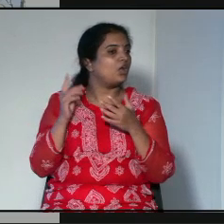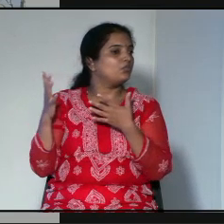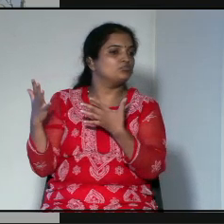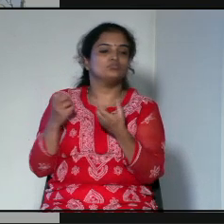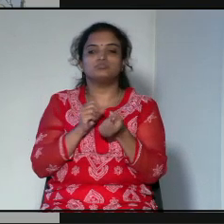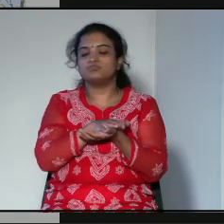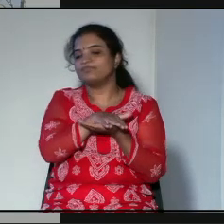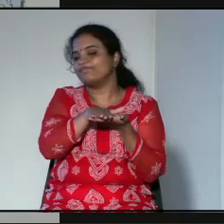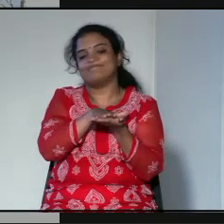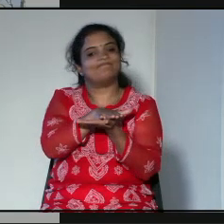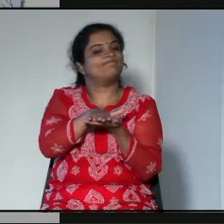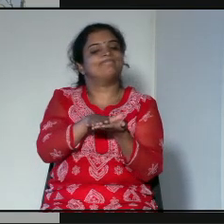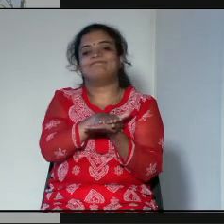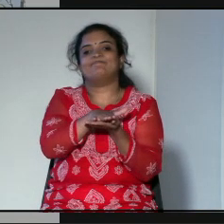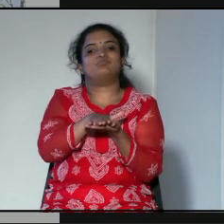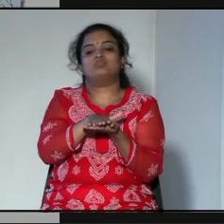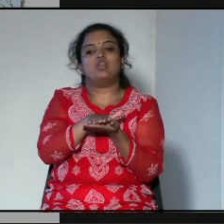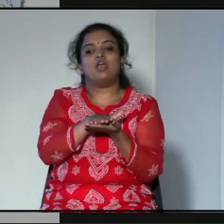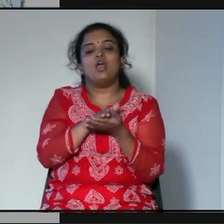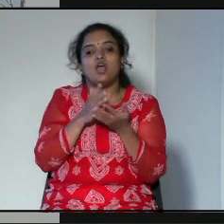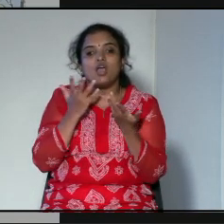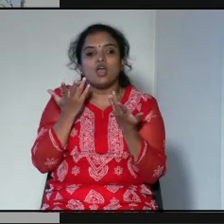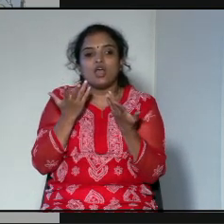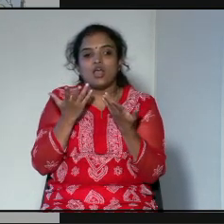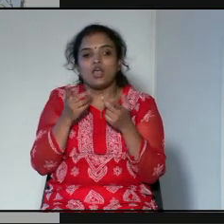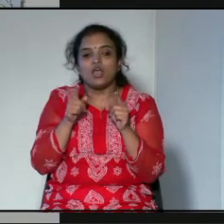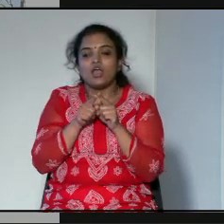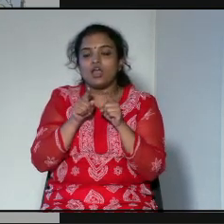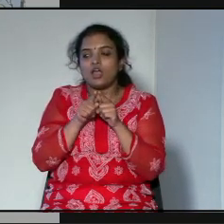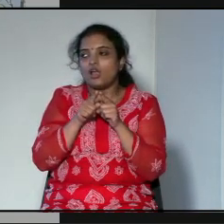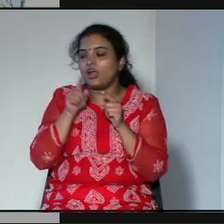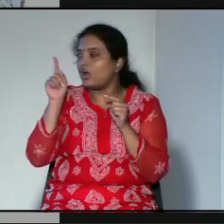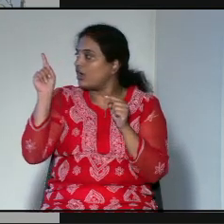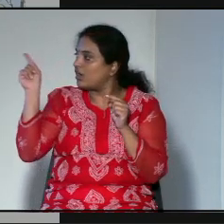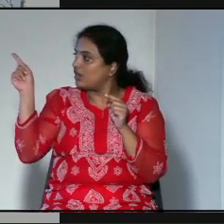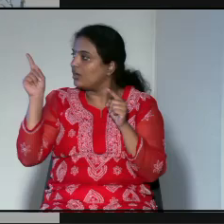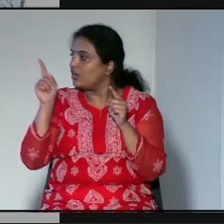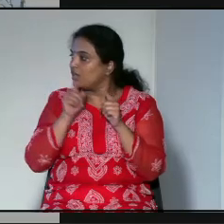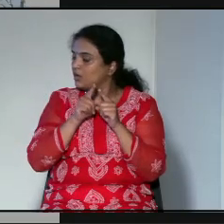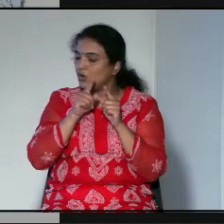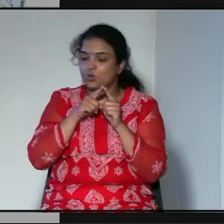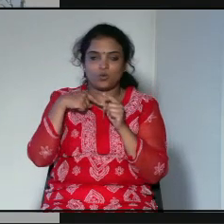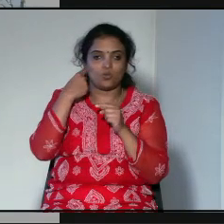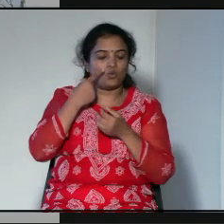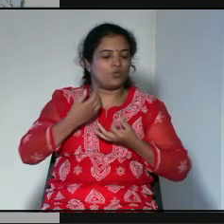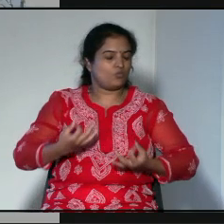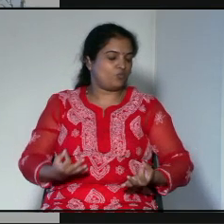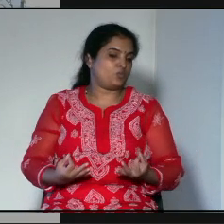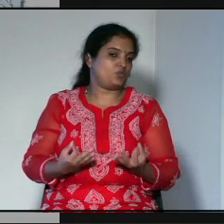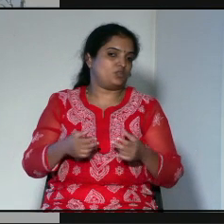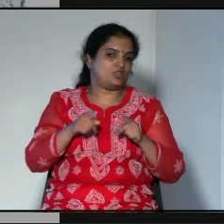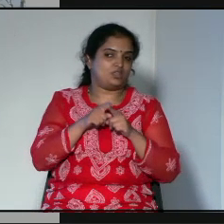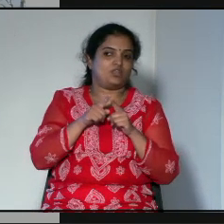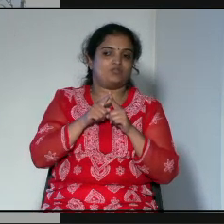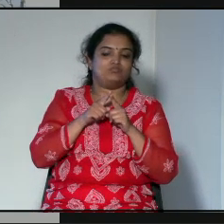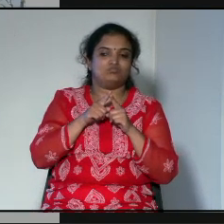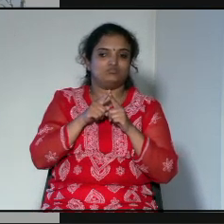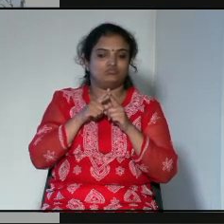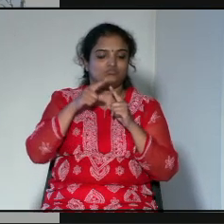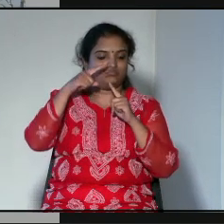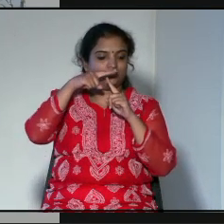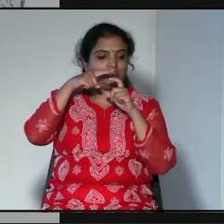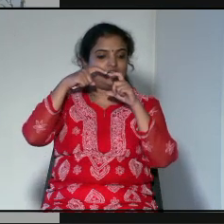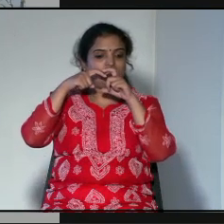remembers seeing it as a child. And finally, it is acquired by the Goodrick Tea Group, and